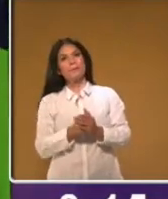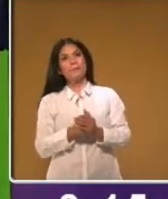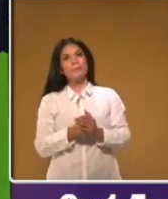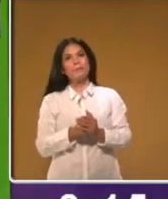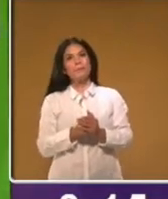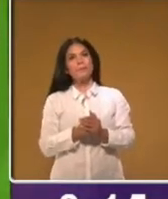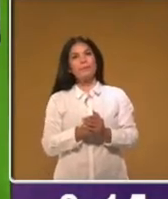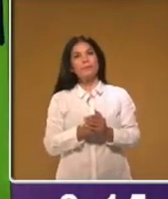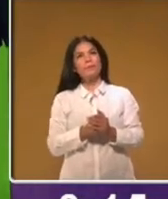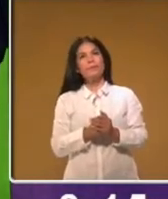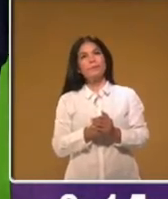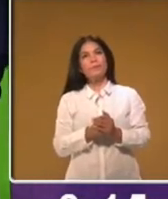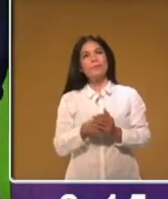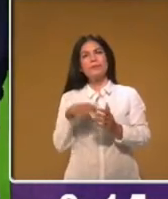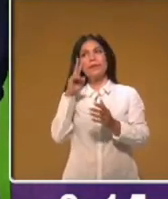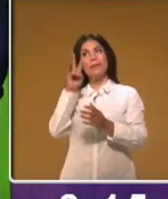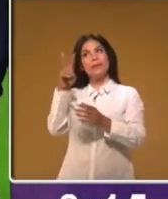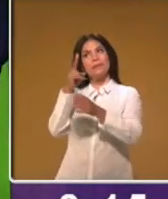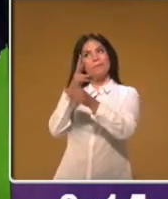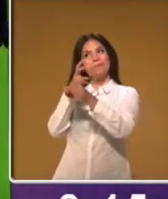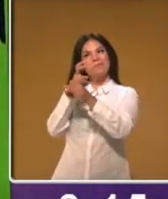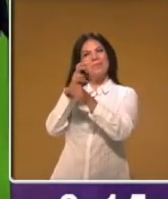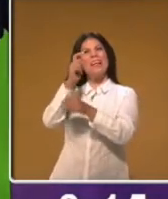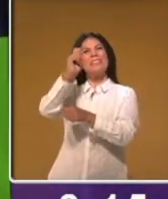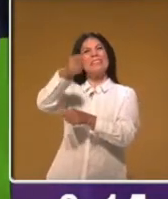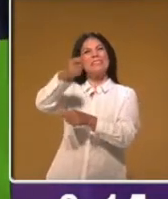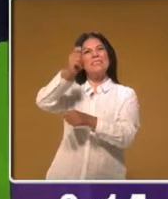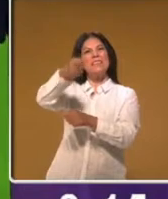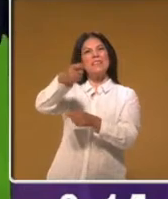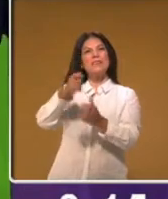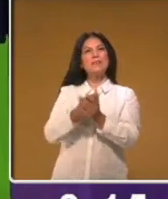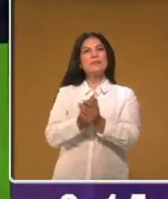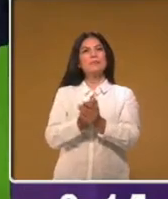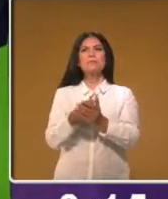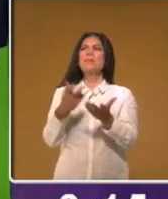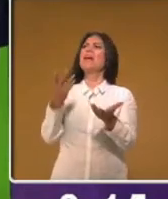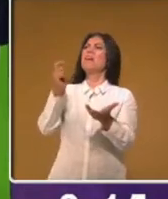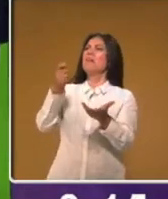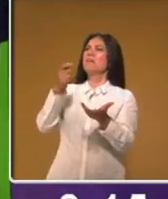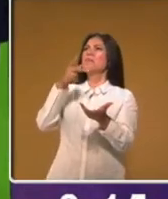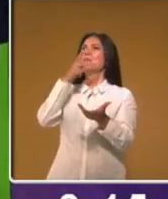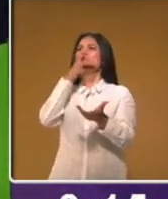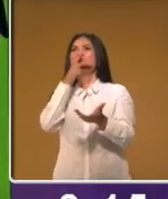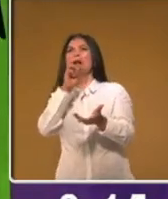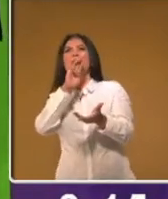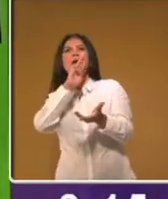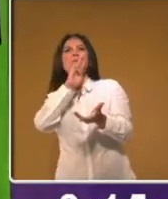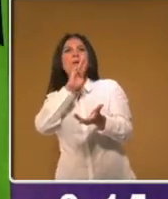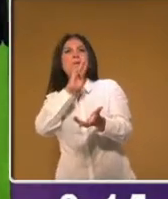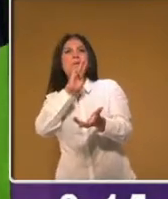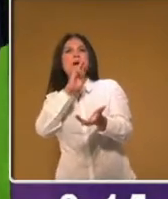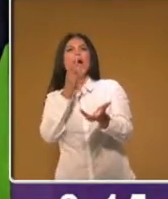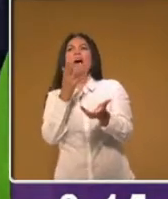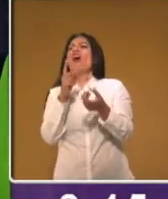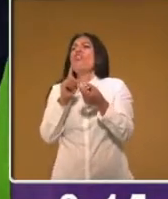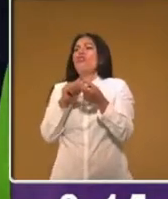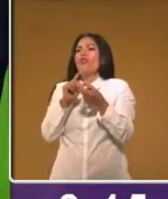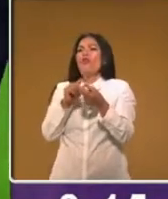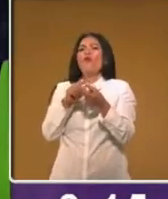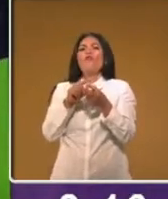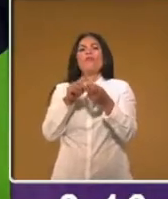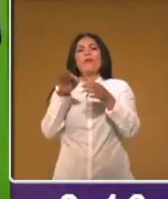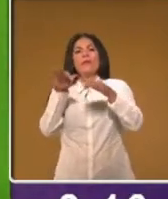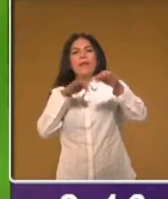Let's see the second one. What is that action? Your father, your mom, making home office, working